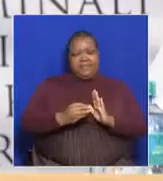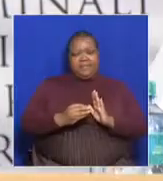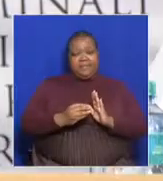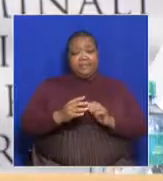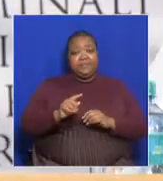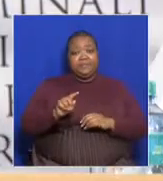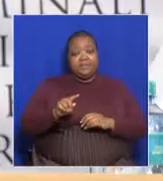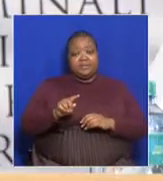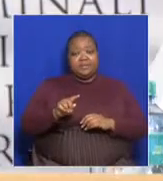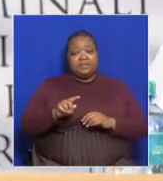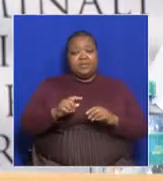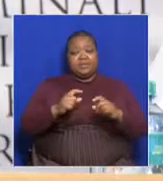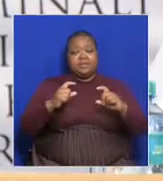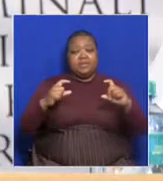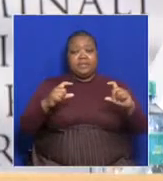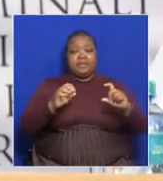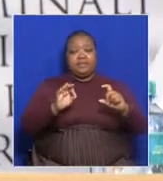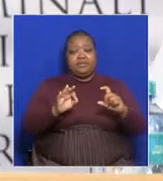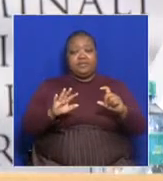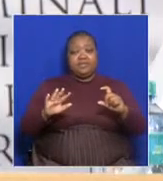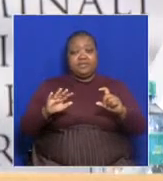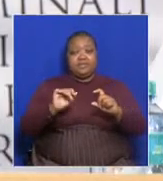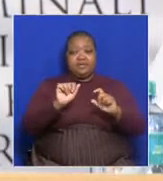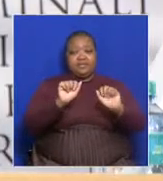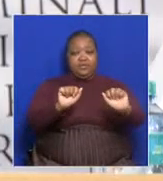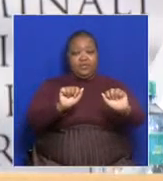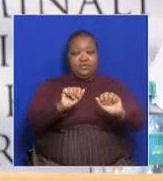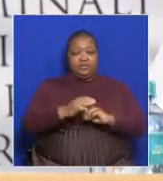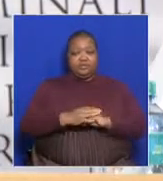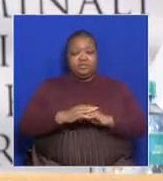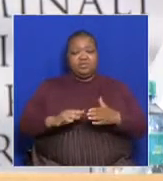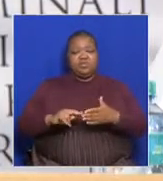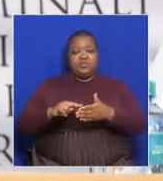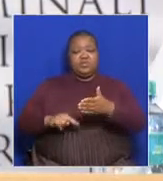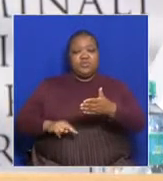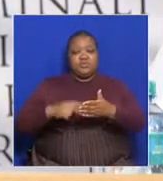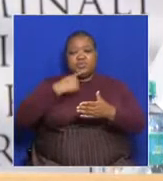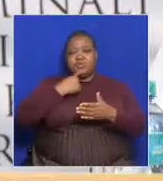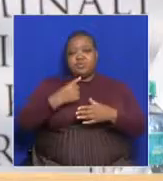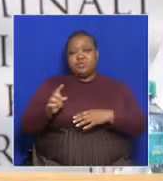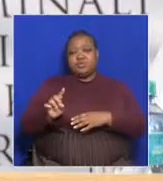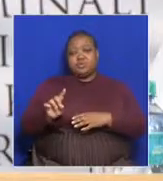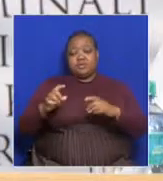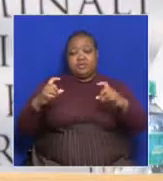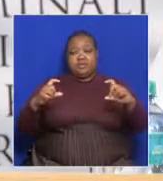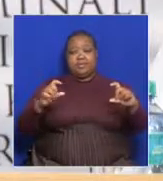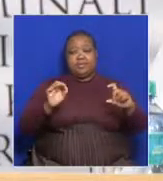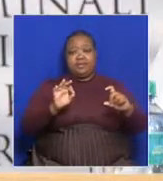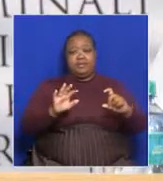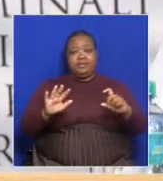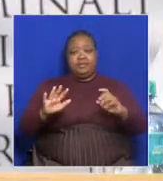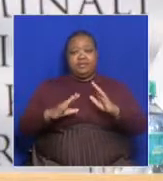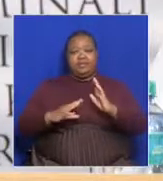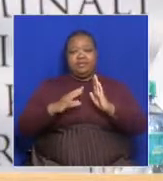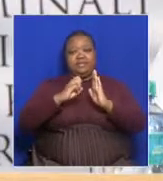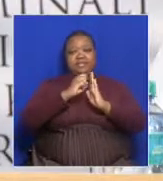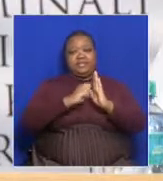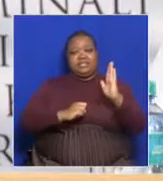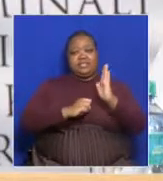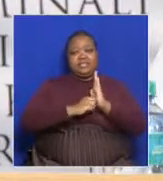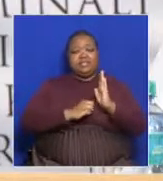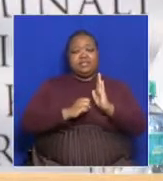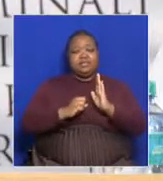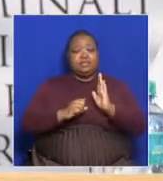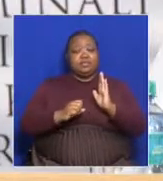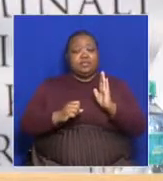paragraph 35, it reads, your paragraph 35, your statement now to the Commission, Yes. at page